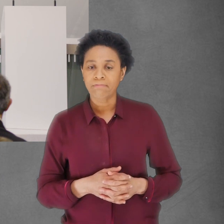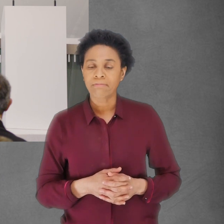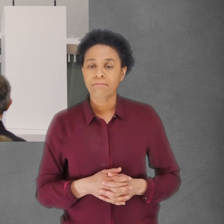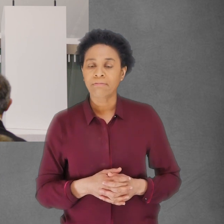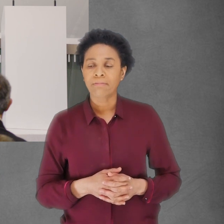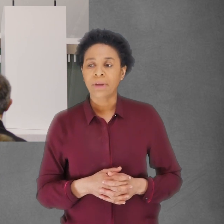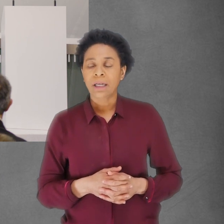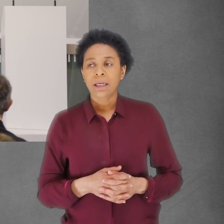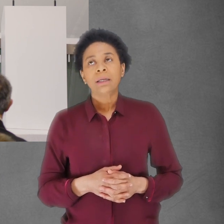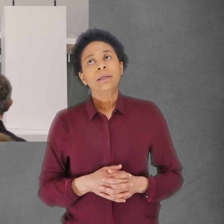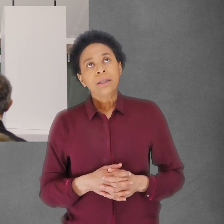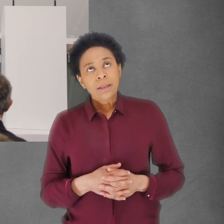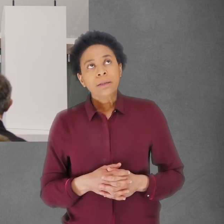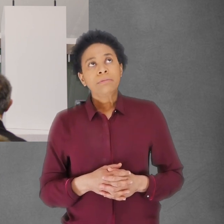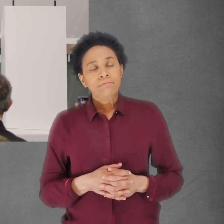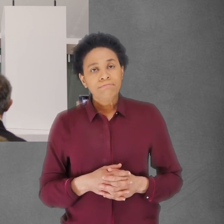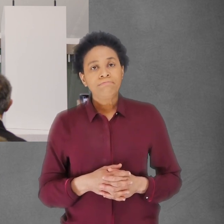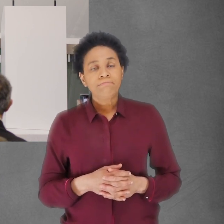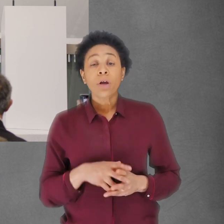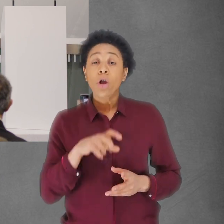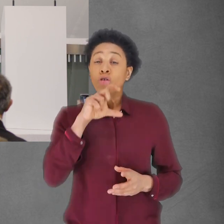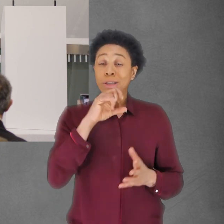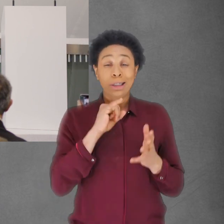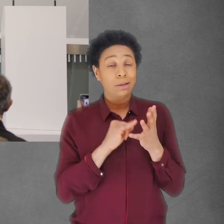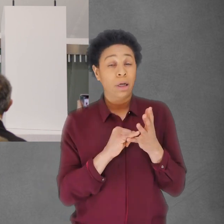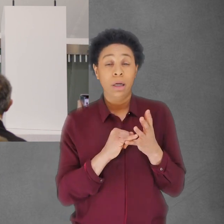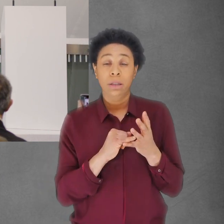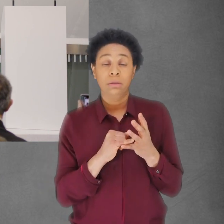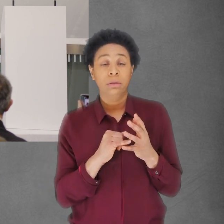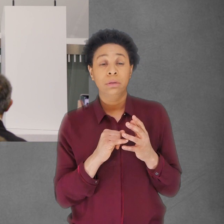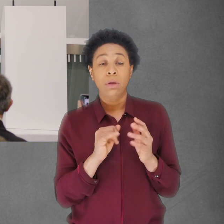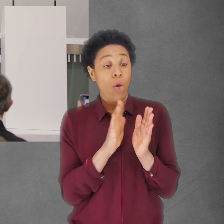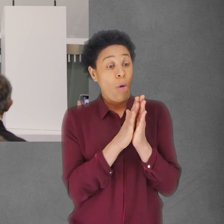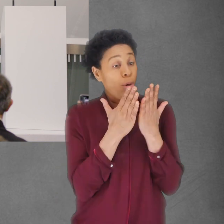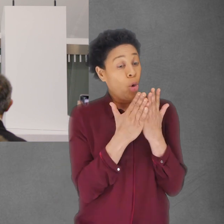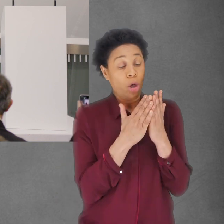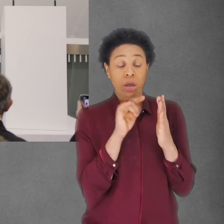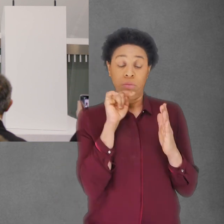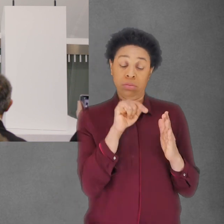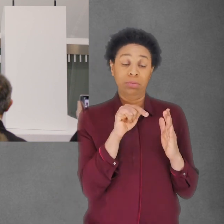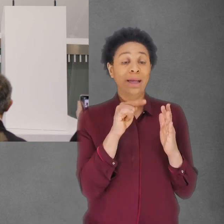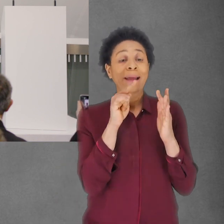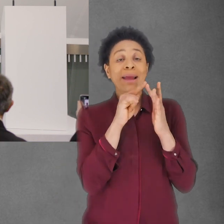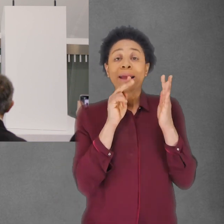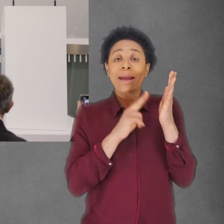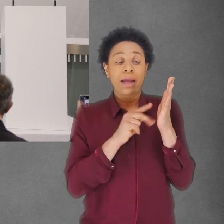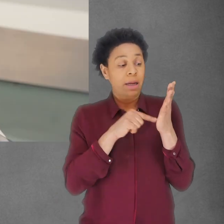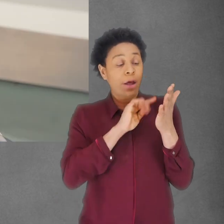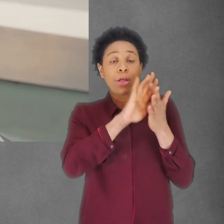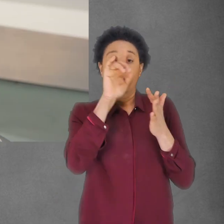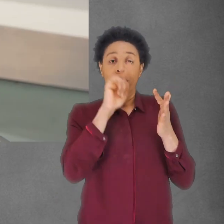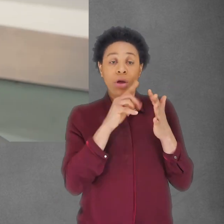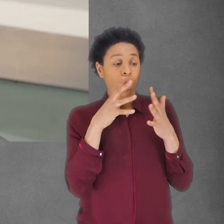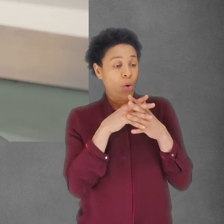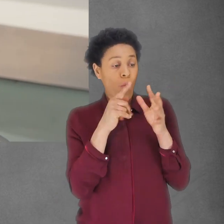I think how I entered the wake is Christina is a fabulous storyteller as well. And